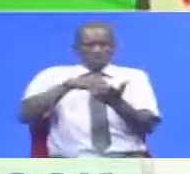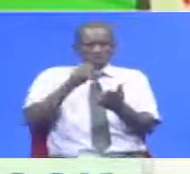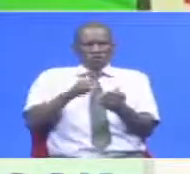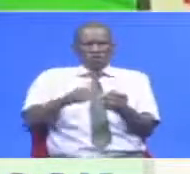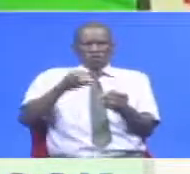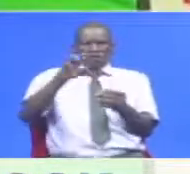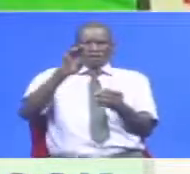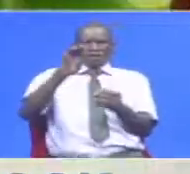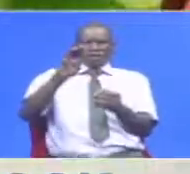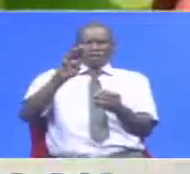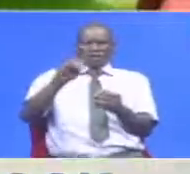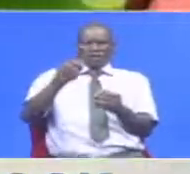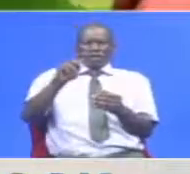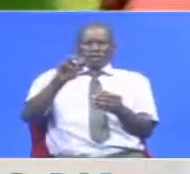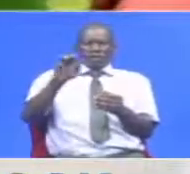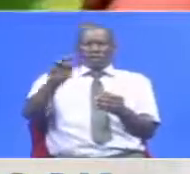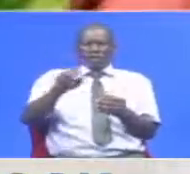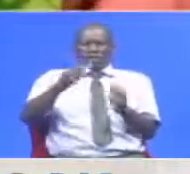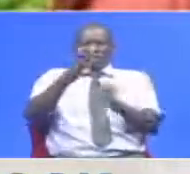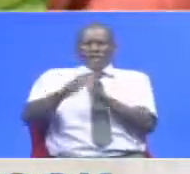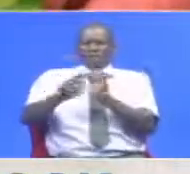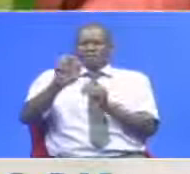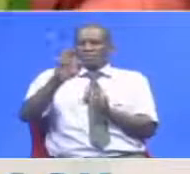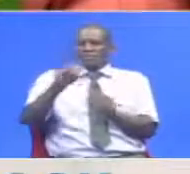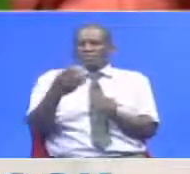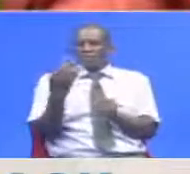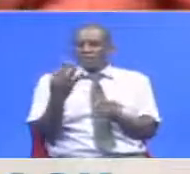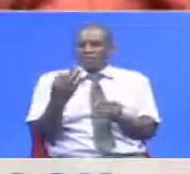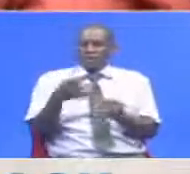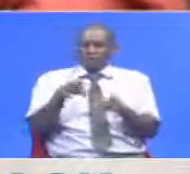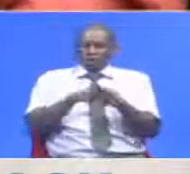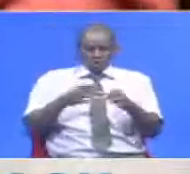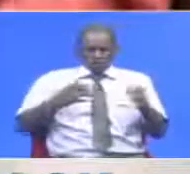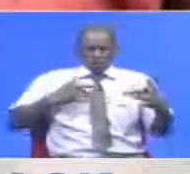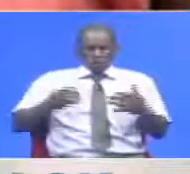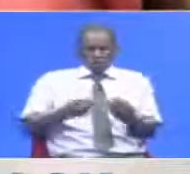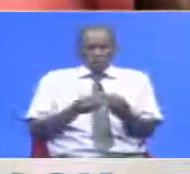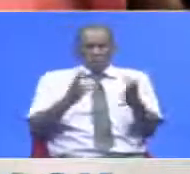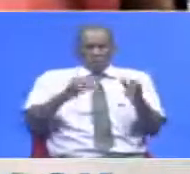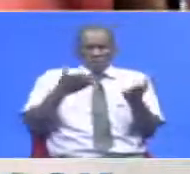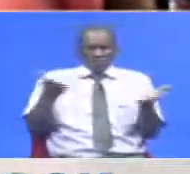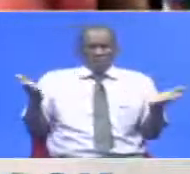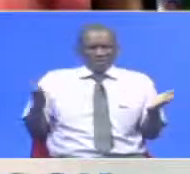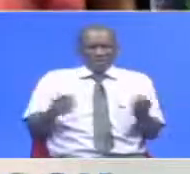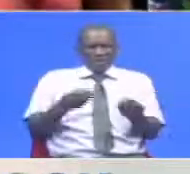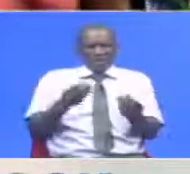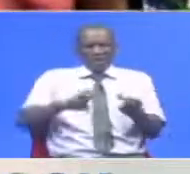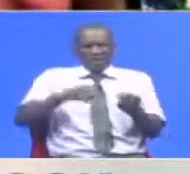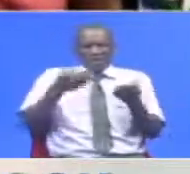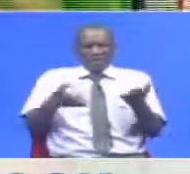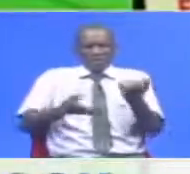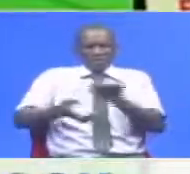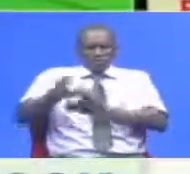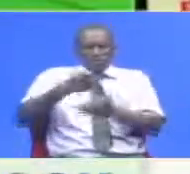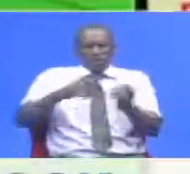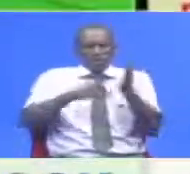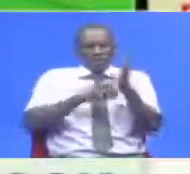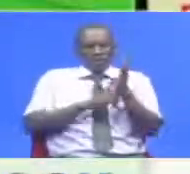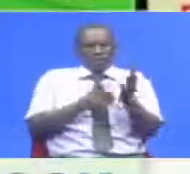medium-term plan 3. It also considers so many other enablers and so many other aspects of the economy, such